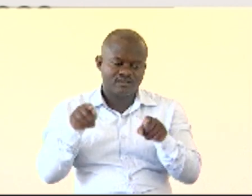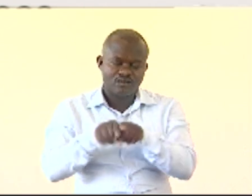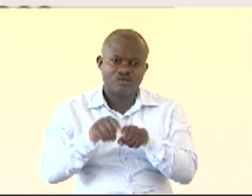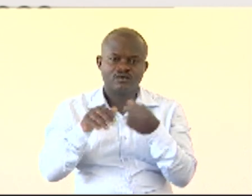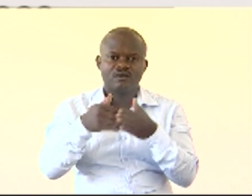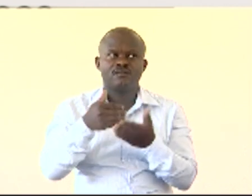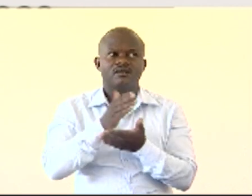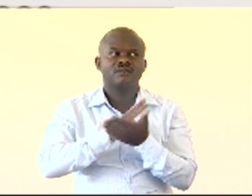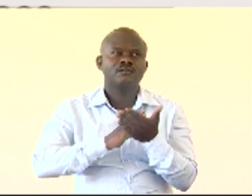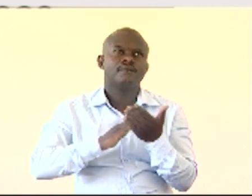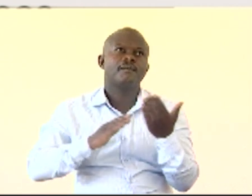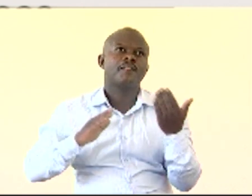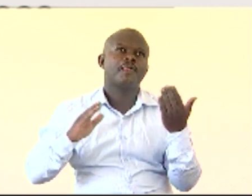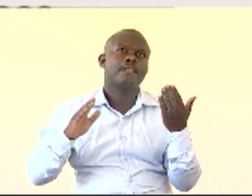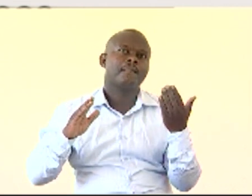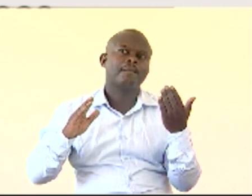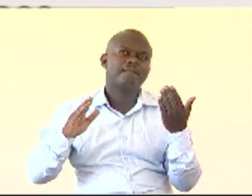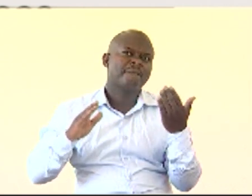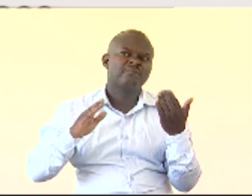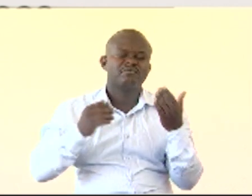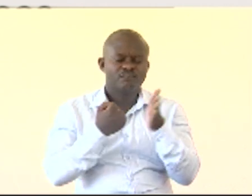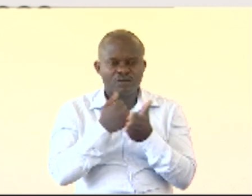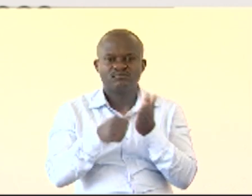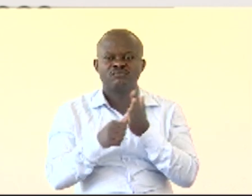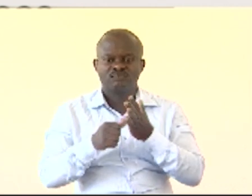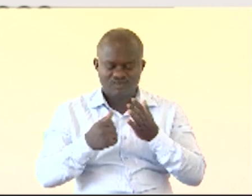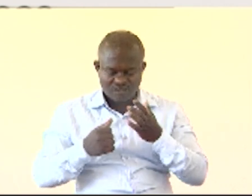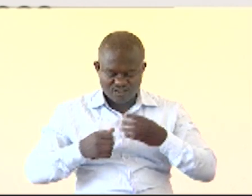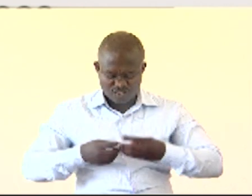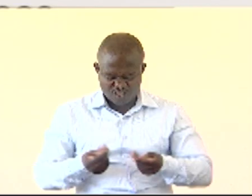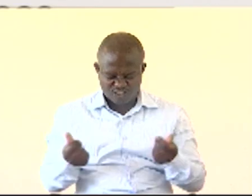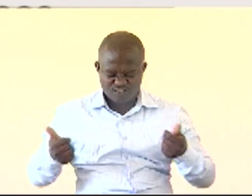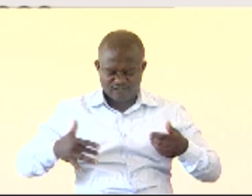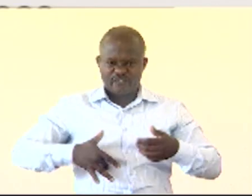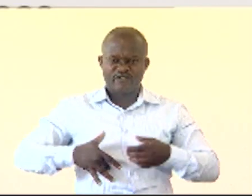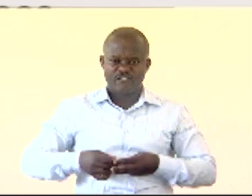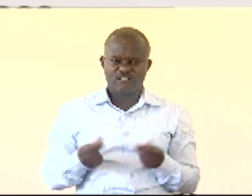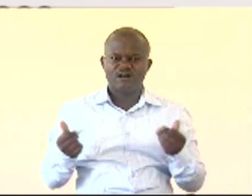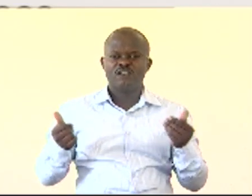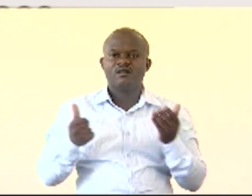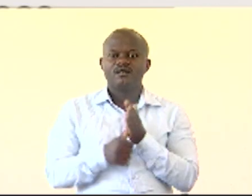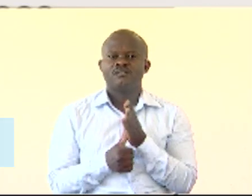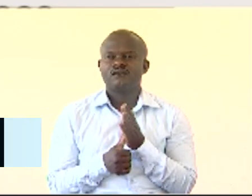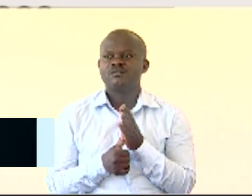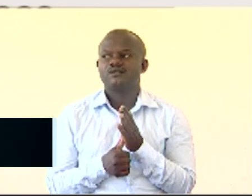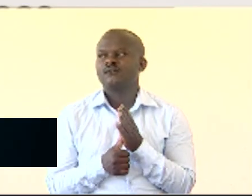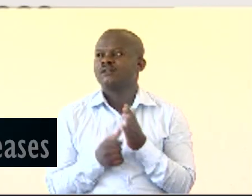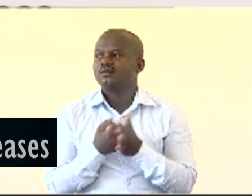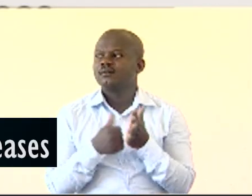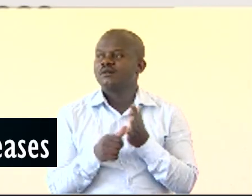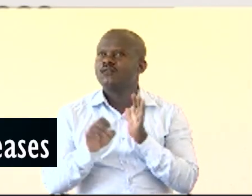some organisms which are harmful. Examples of microorganisms include the viruses. Take an